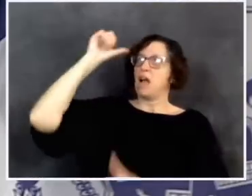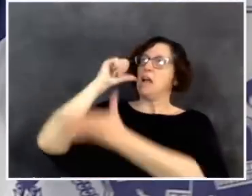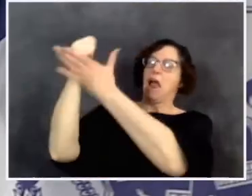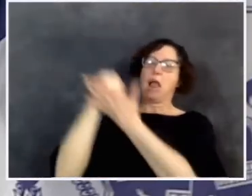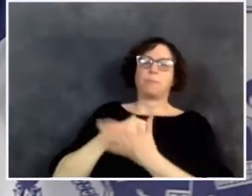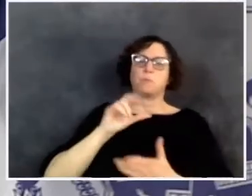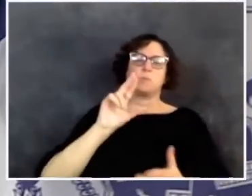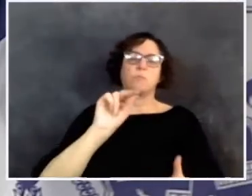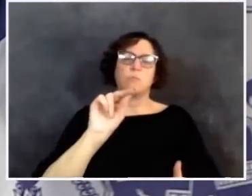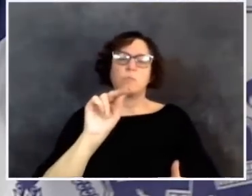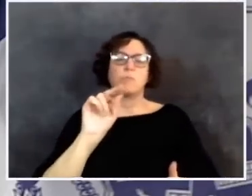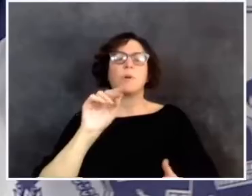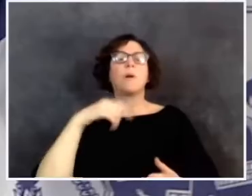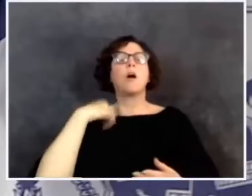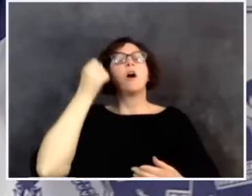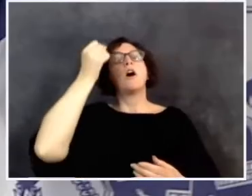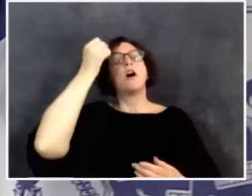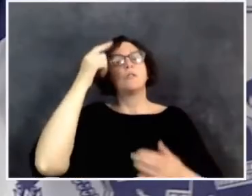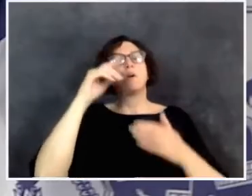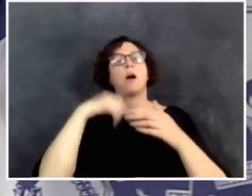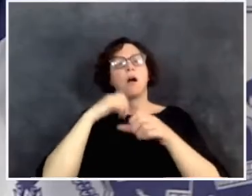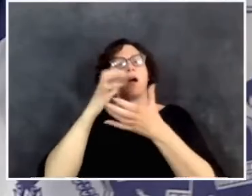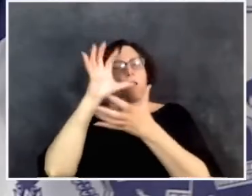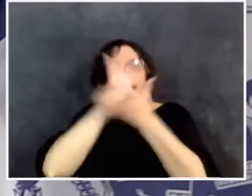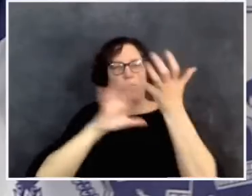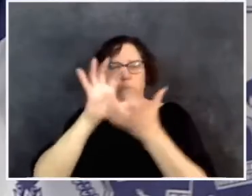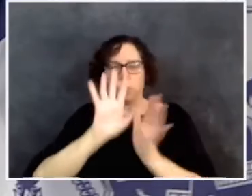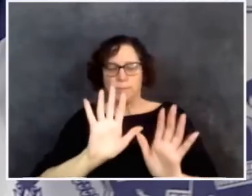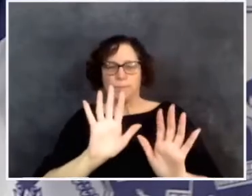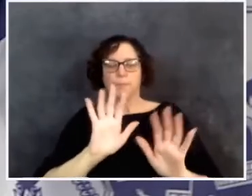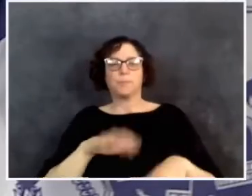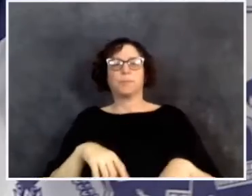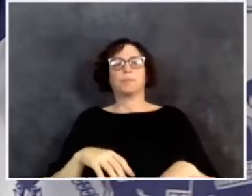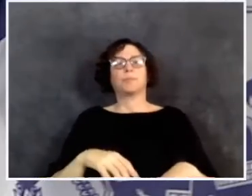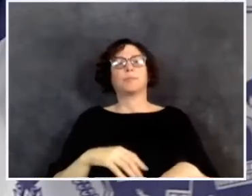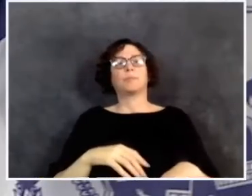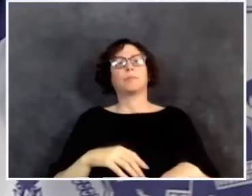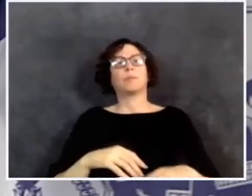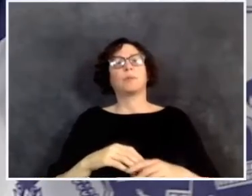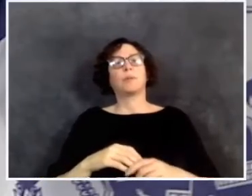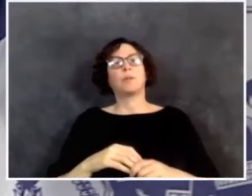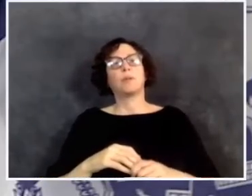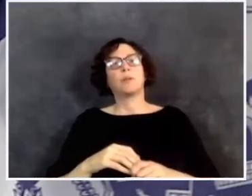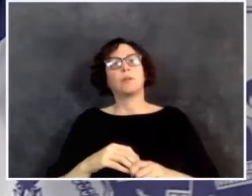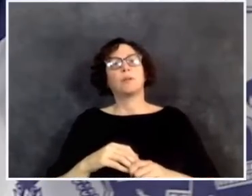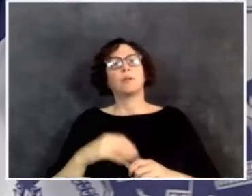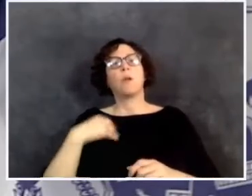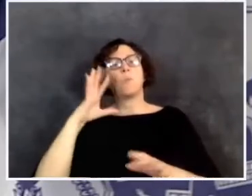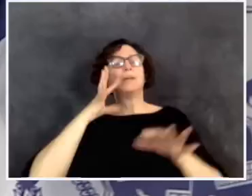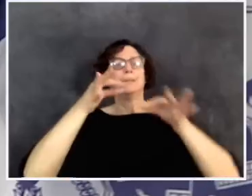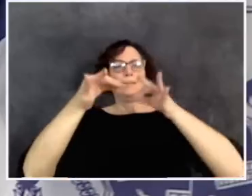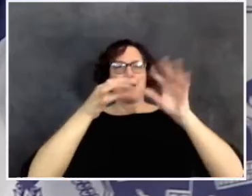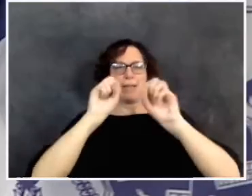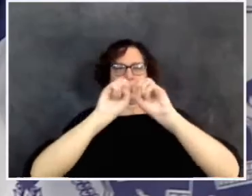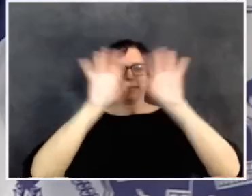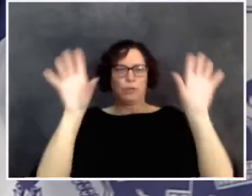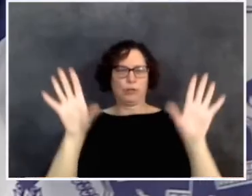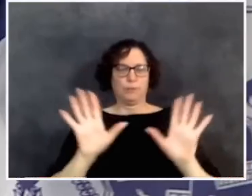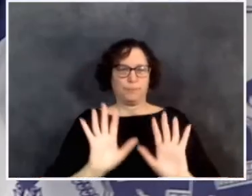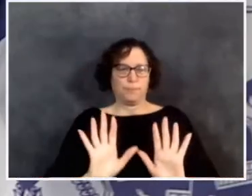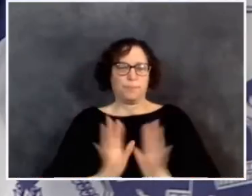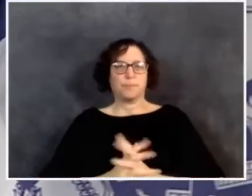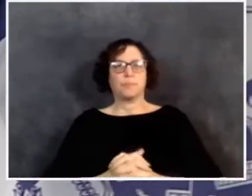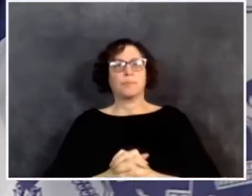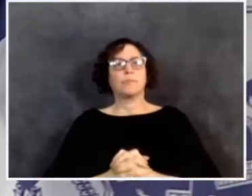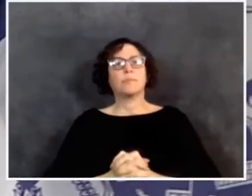because I think there's a logic here. I never would accuse folks in Washington, D.C. of being logical normally,